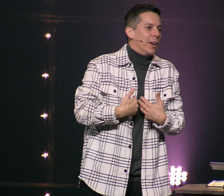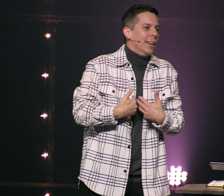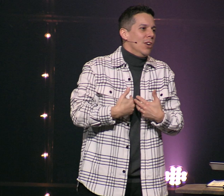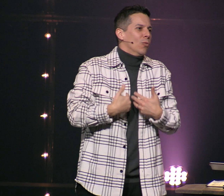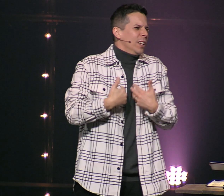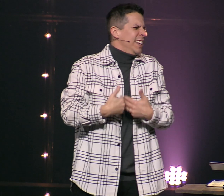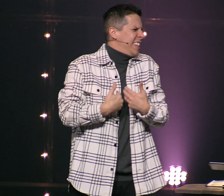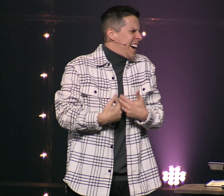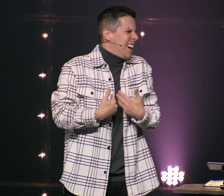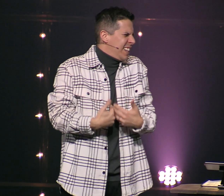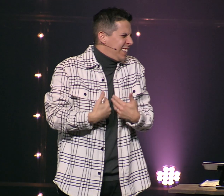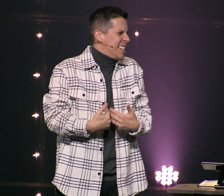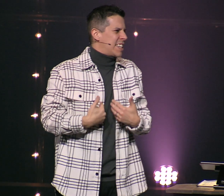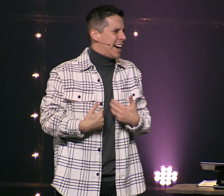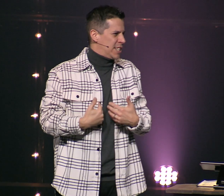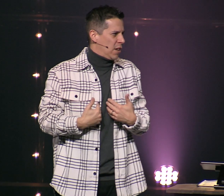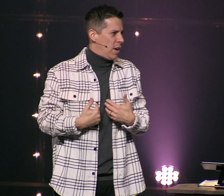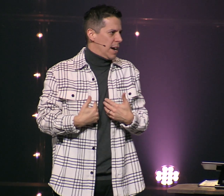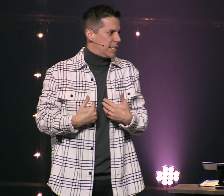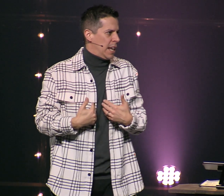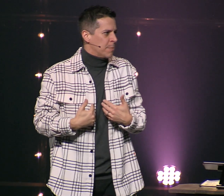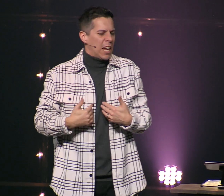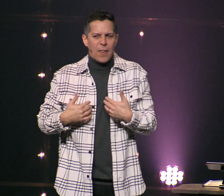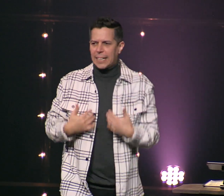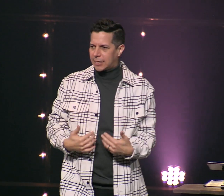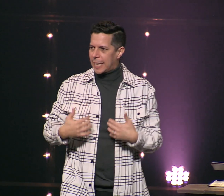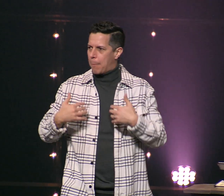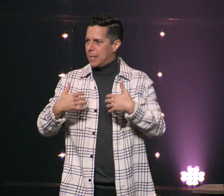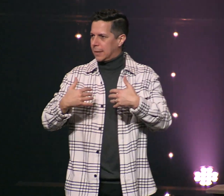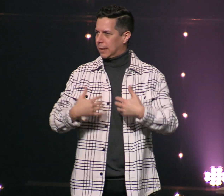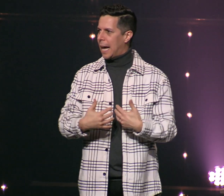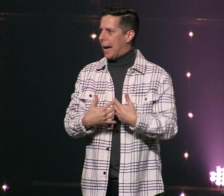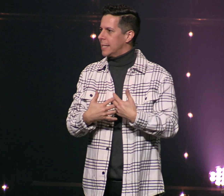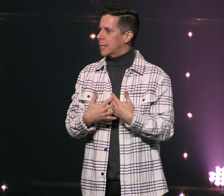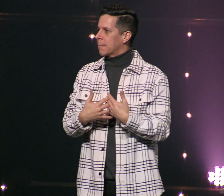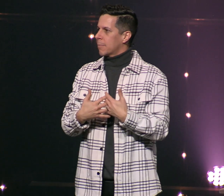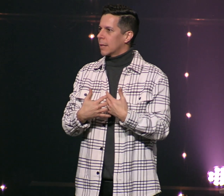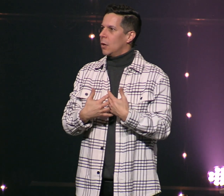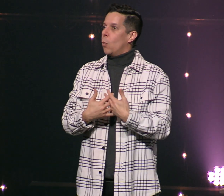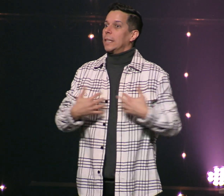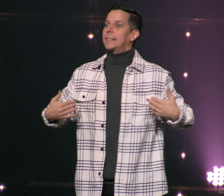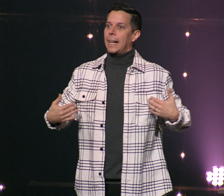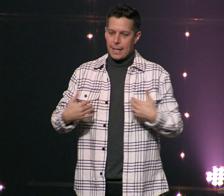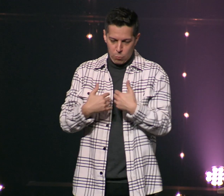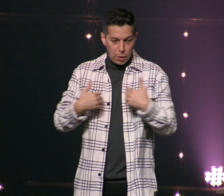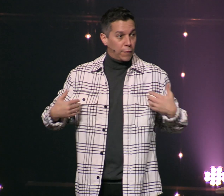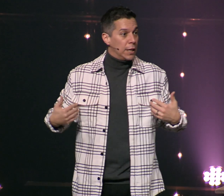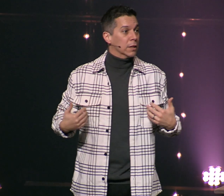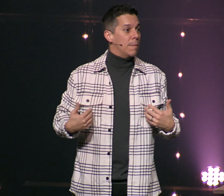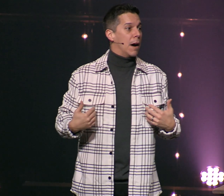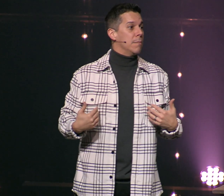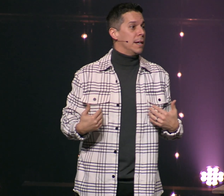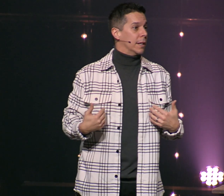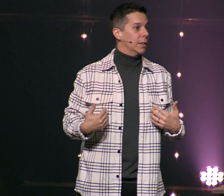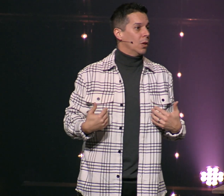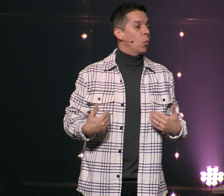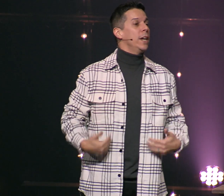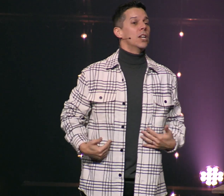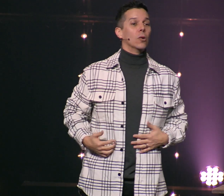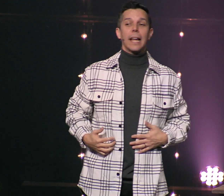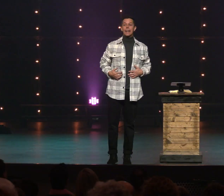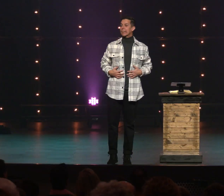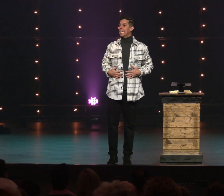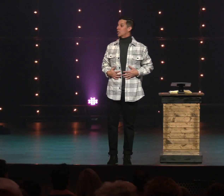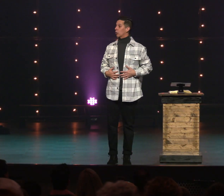light on really the ugly sides of us. And if I step into the light, what's that gonna reveal about me?